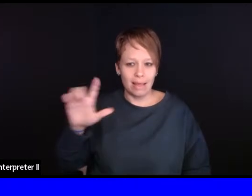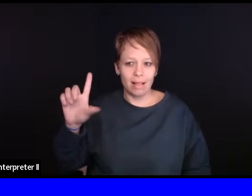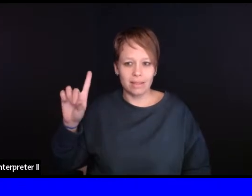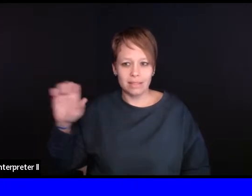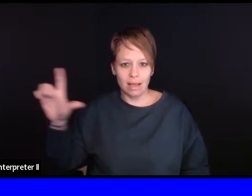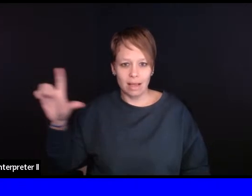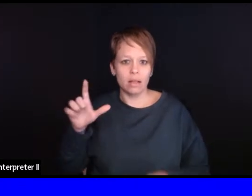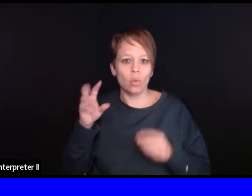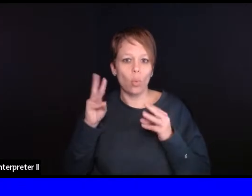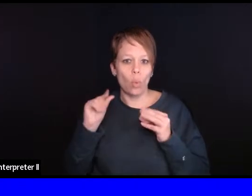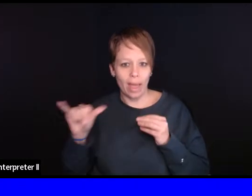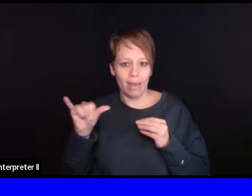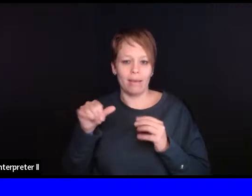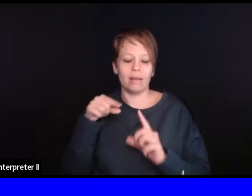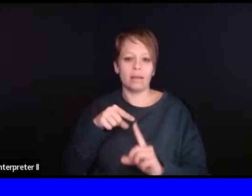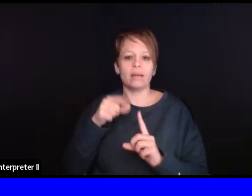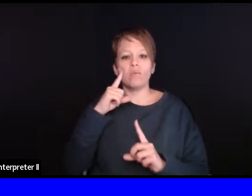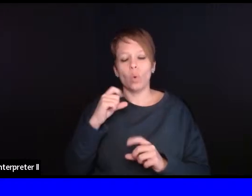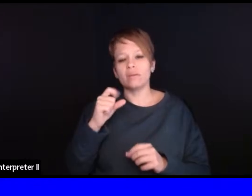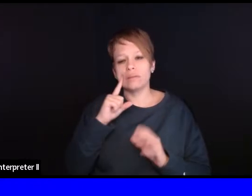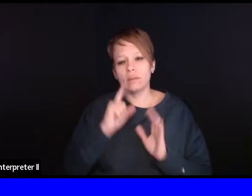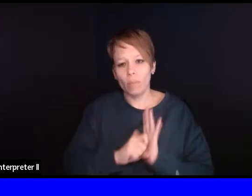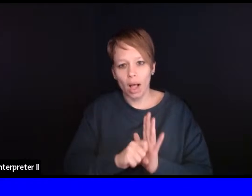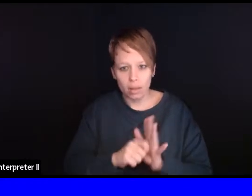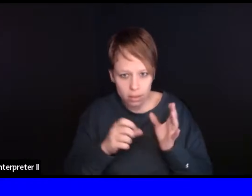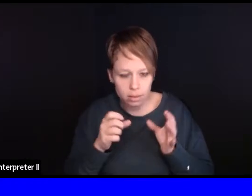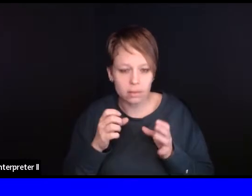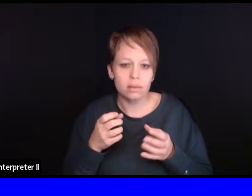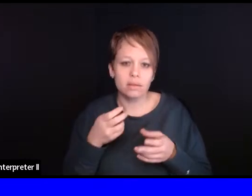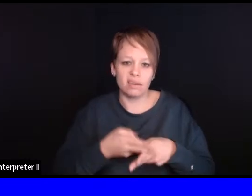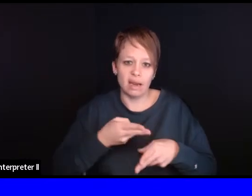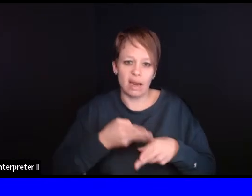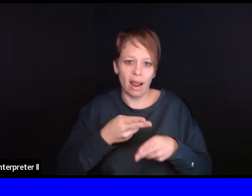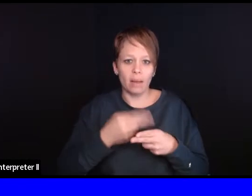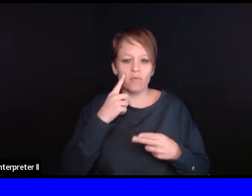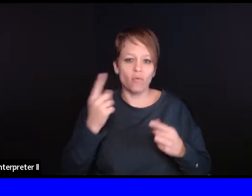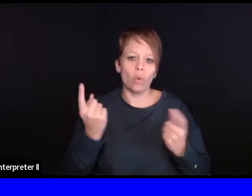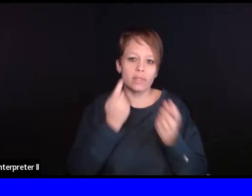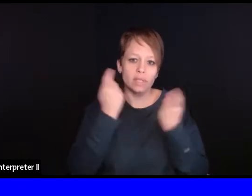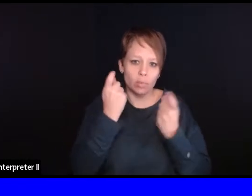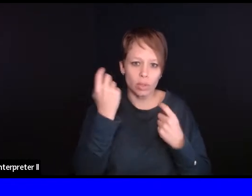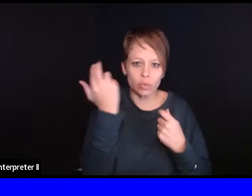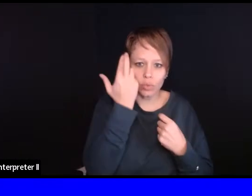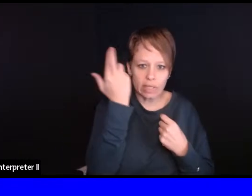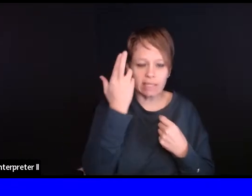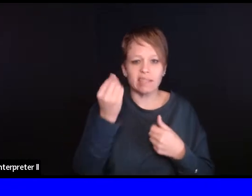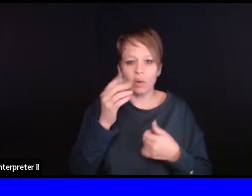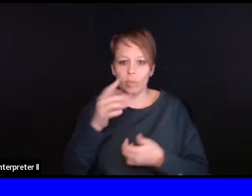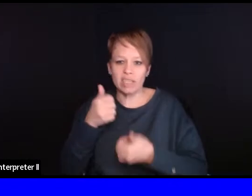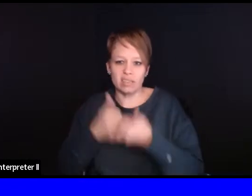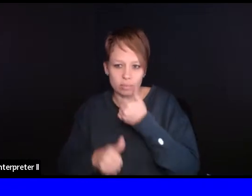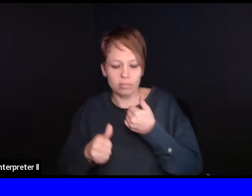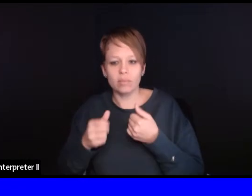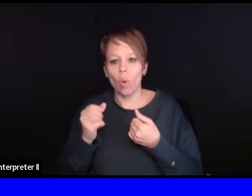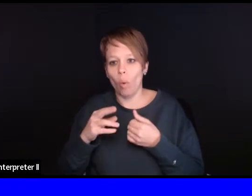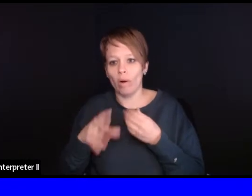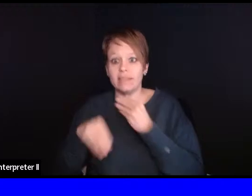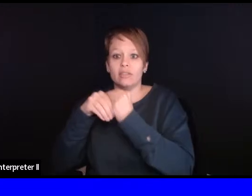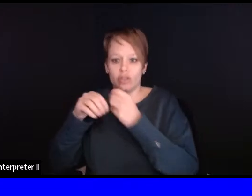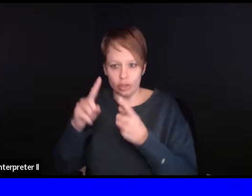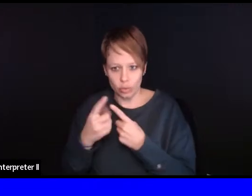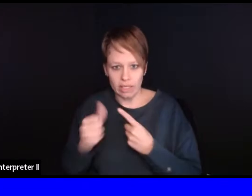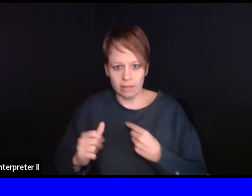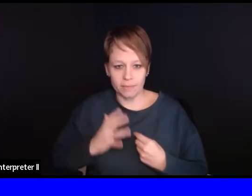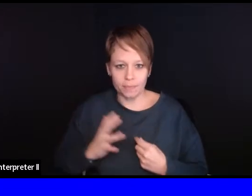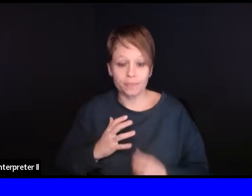for ceremonial purposes and shall be in addition to and subordinate to any name that is an official name. Robert Yeldell was born in the district